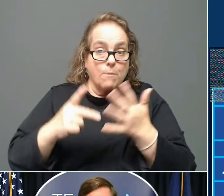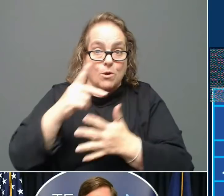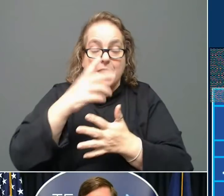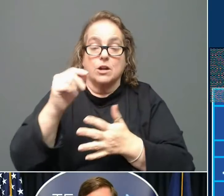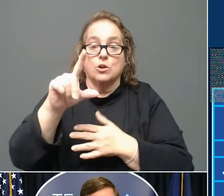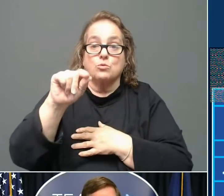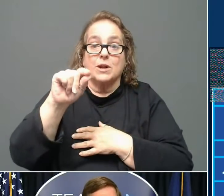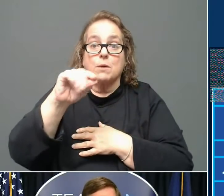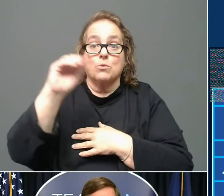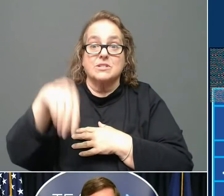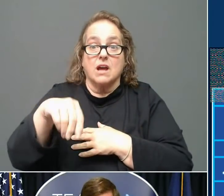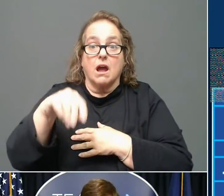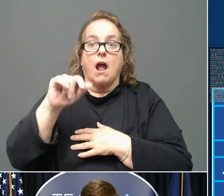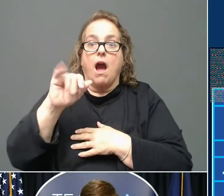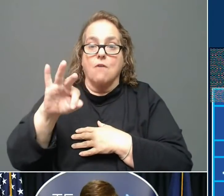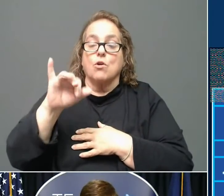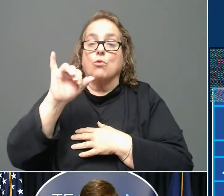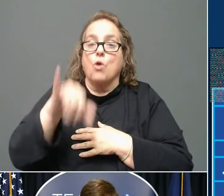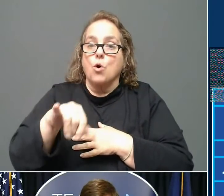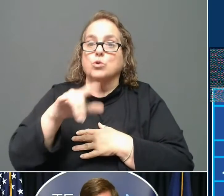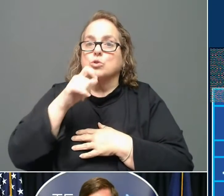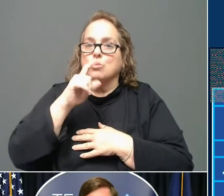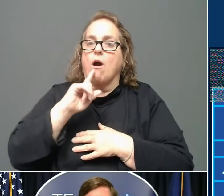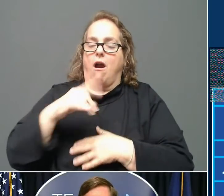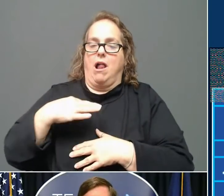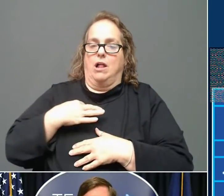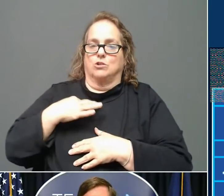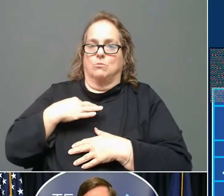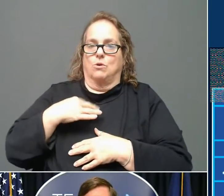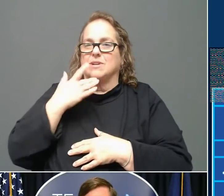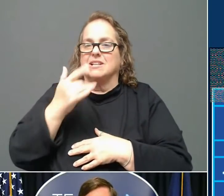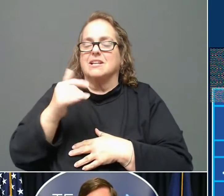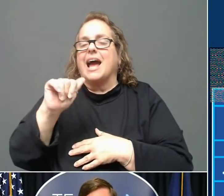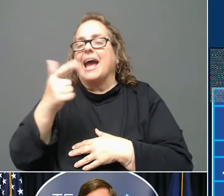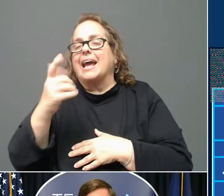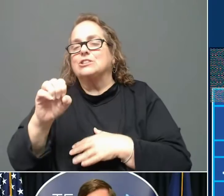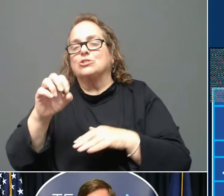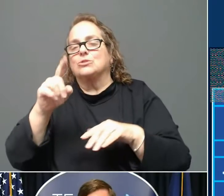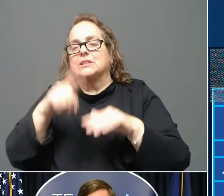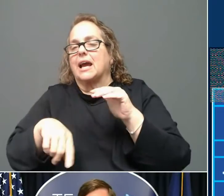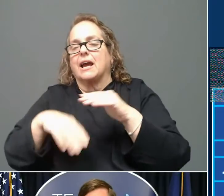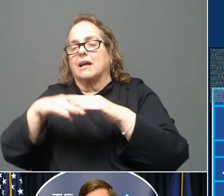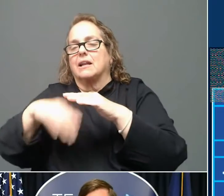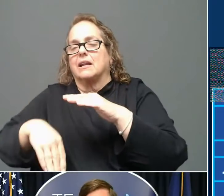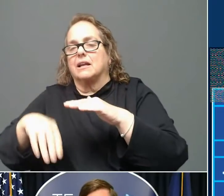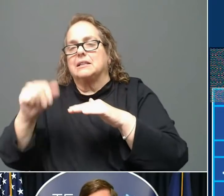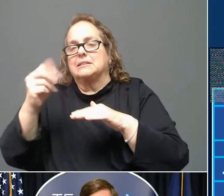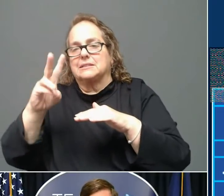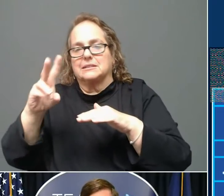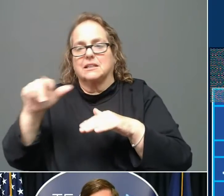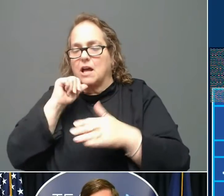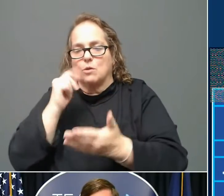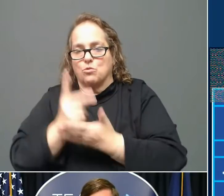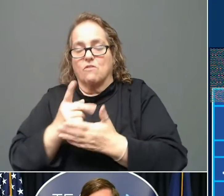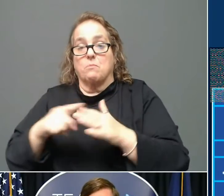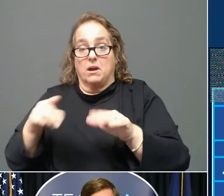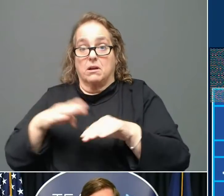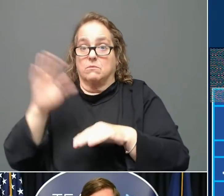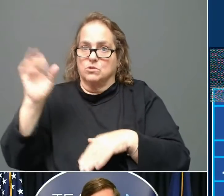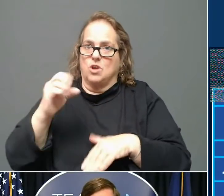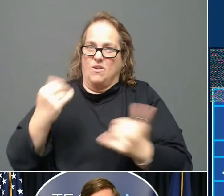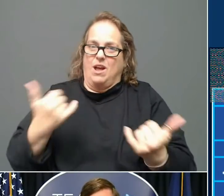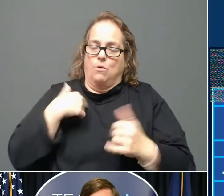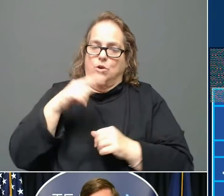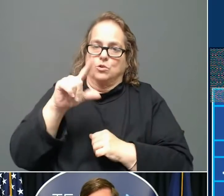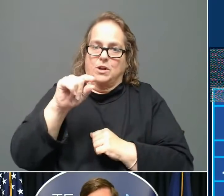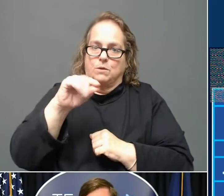age that can receive these vaccines. In other words, that the vaccines are approved for. All right. Are you ready for